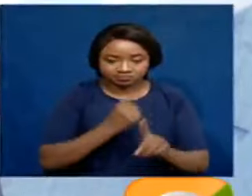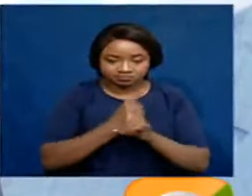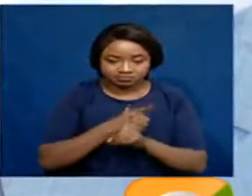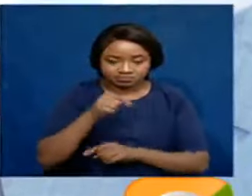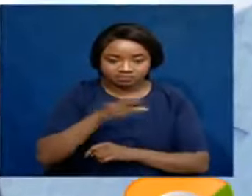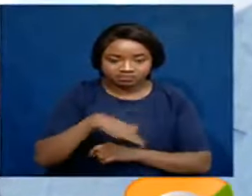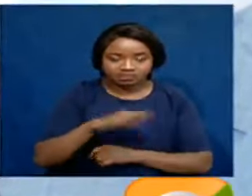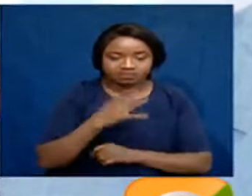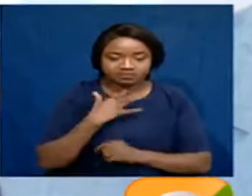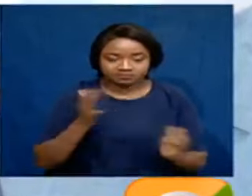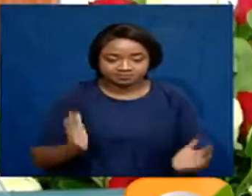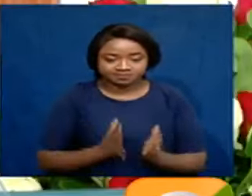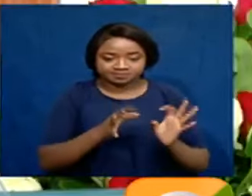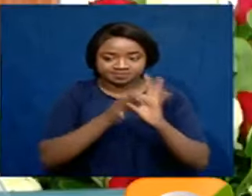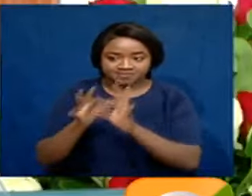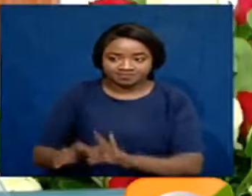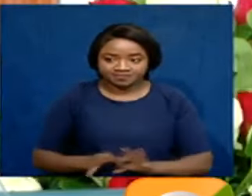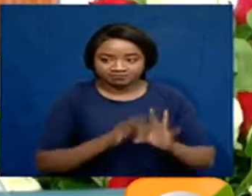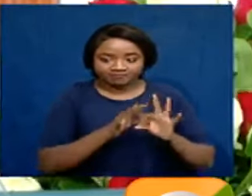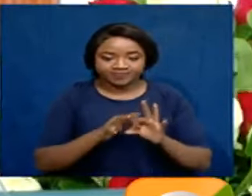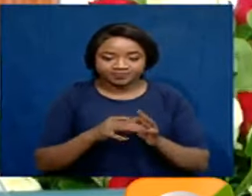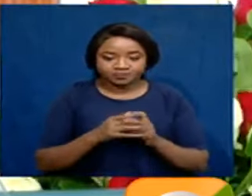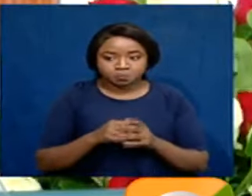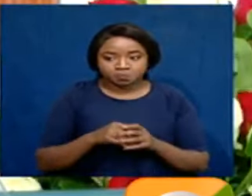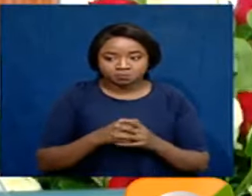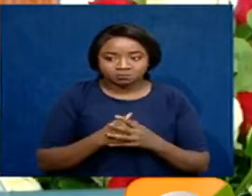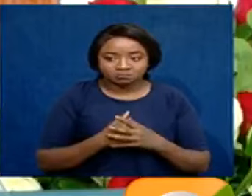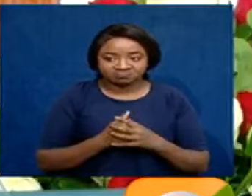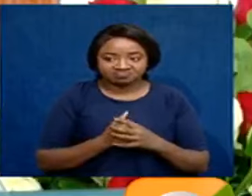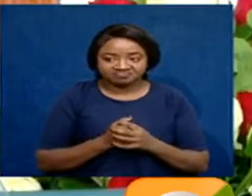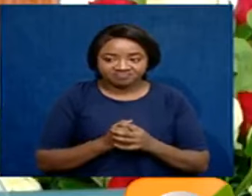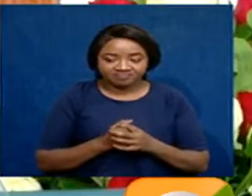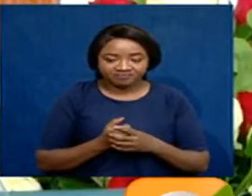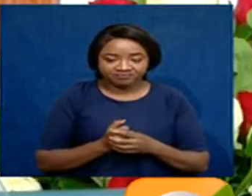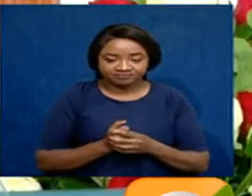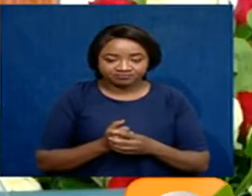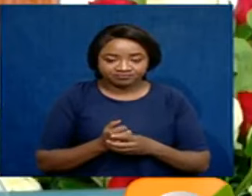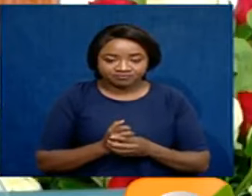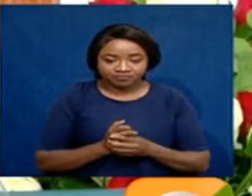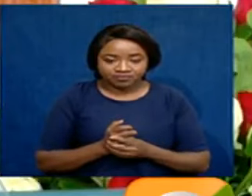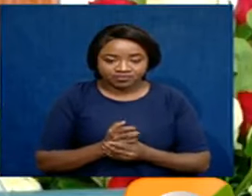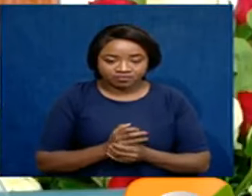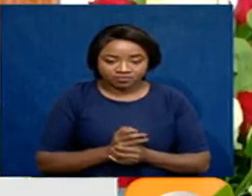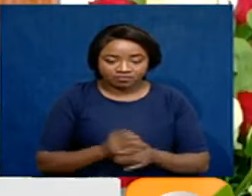fostering cohesion and unity among EAC member states. Who elected me as their chairman